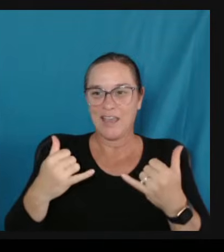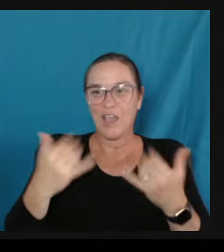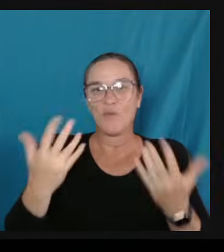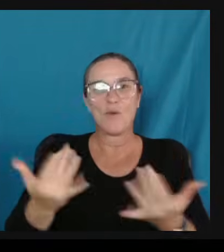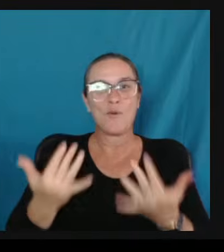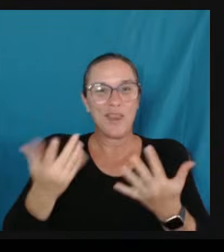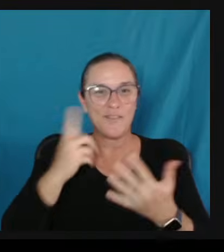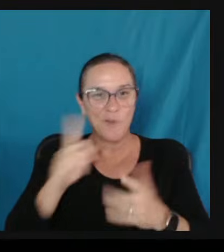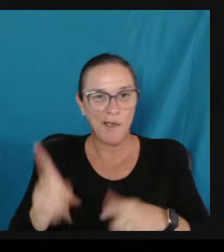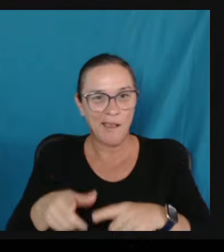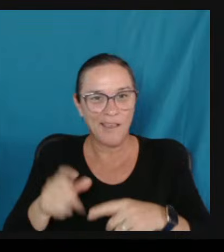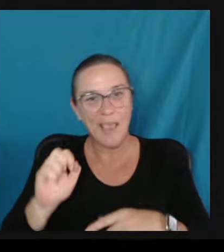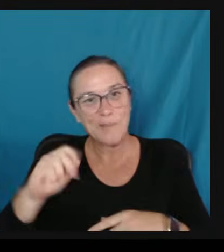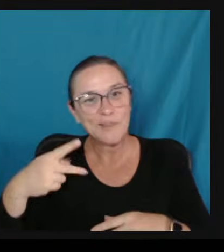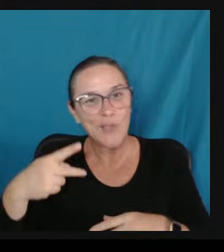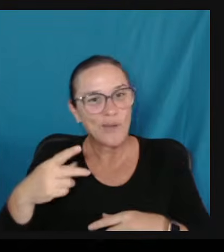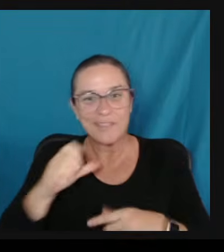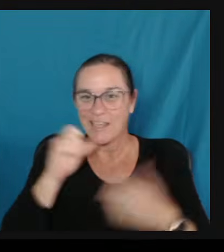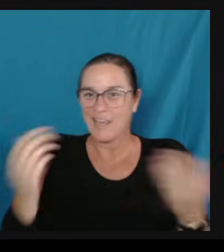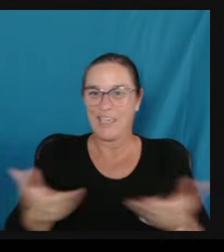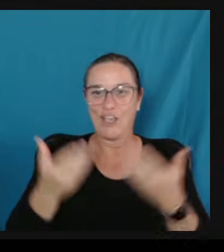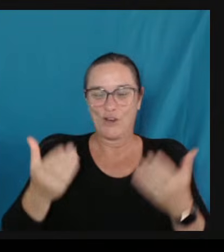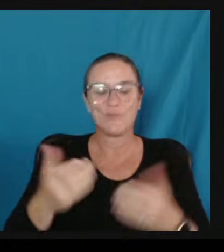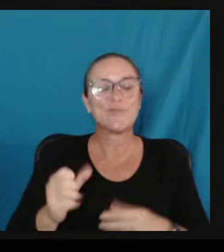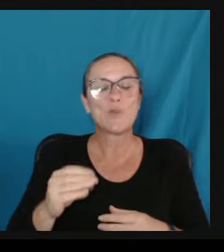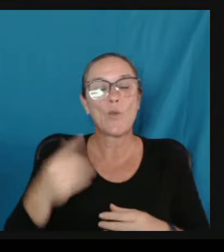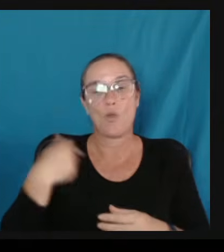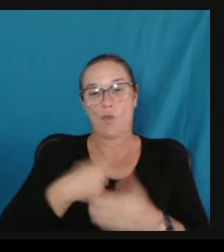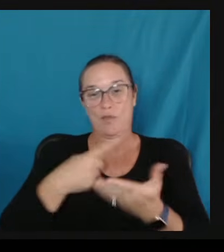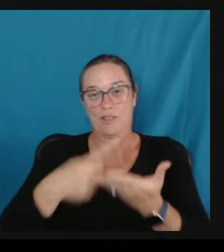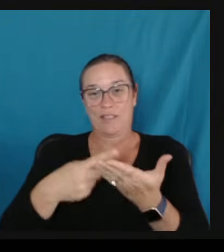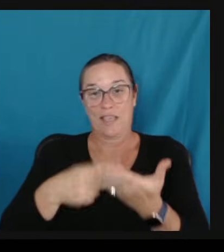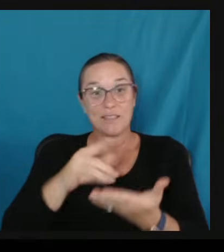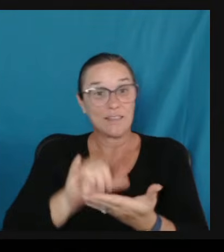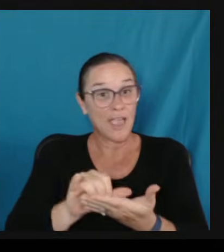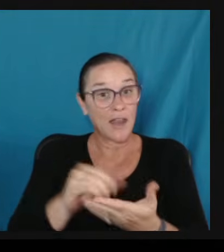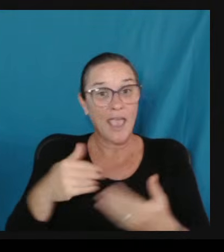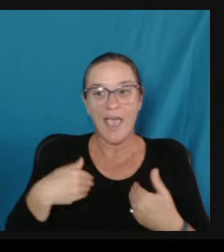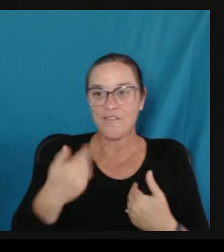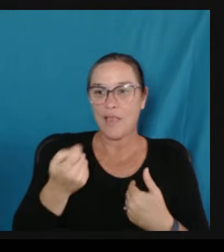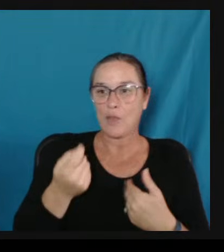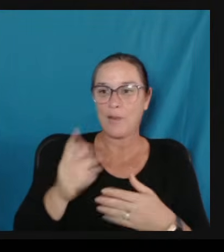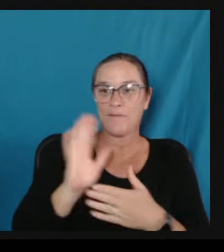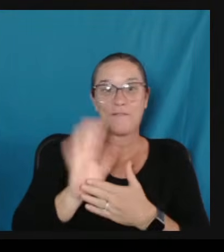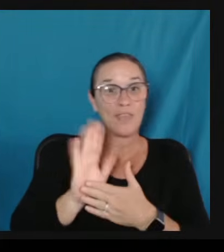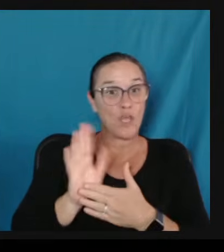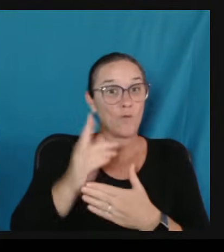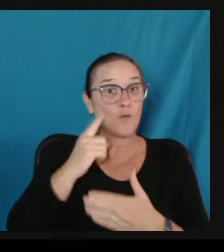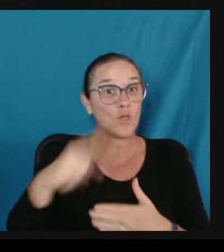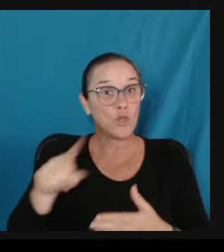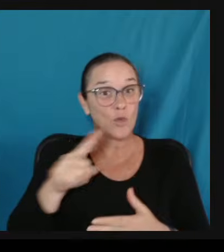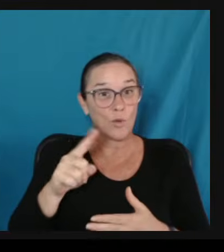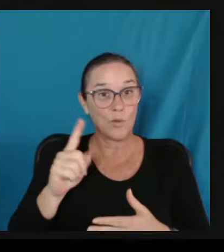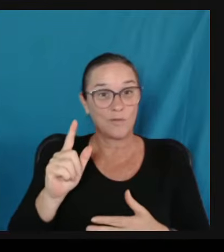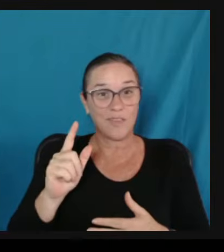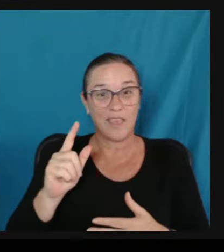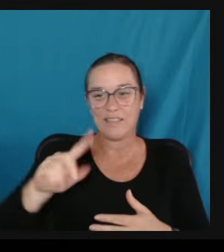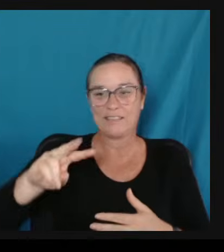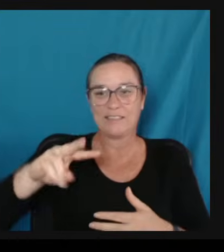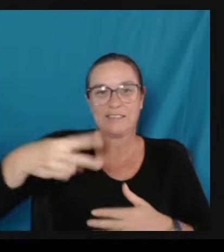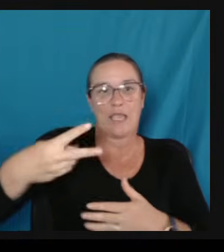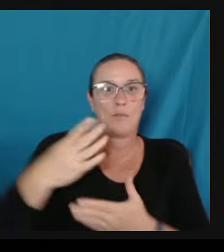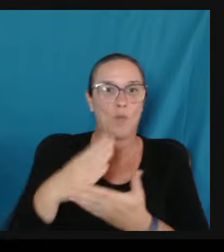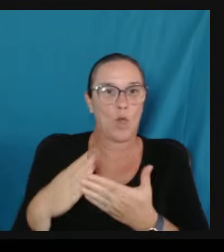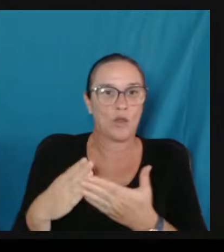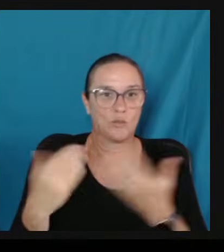So we'll talk about that. And I do have a little video to play for you guys at the back half of this. It's going to be about the South